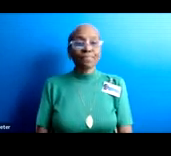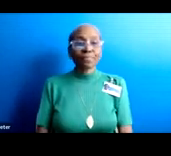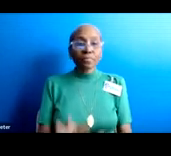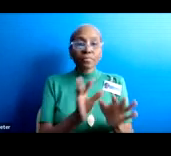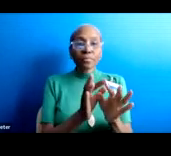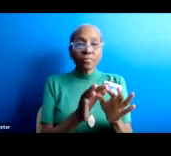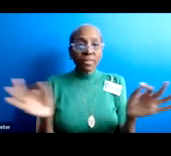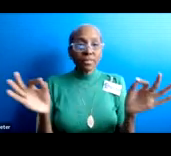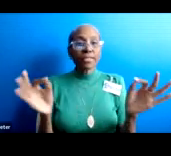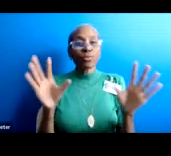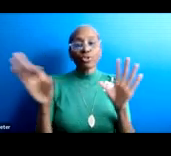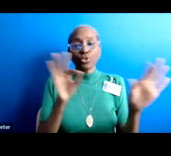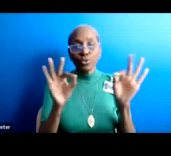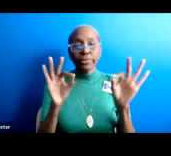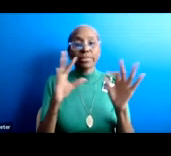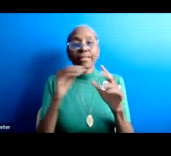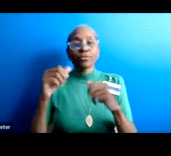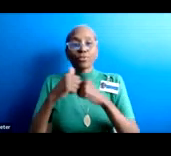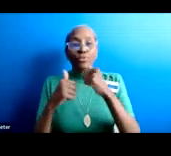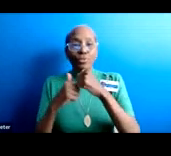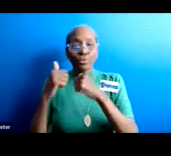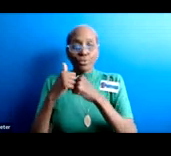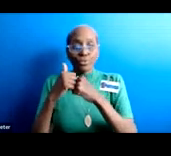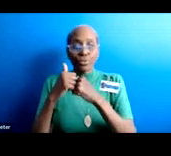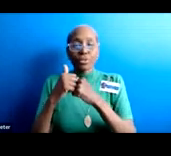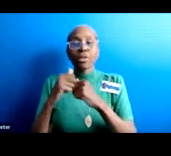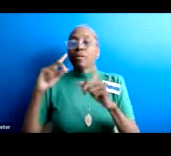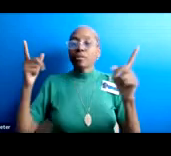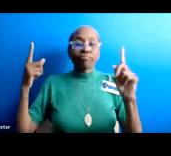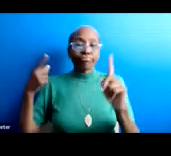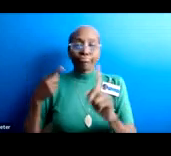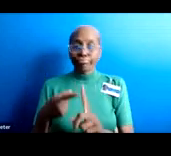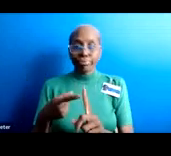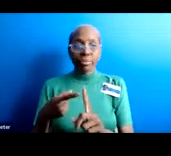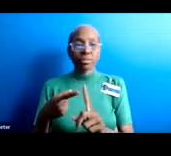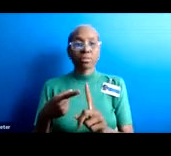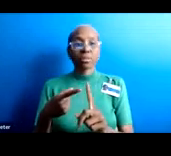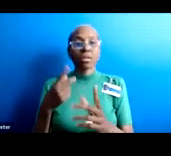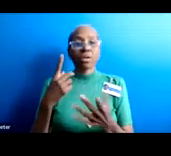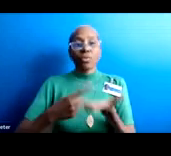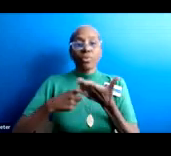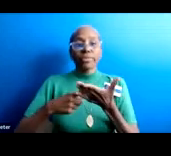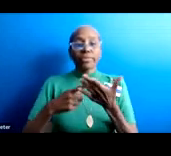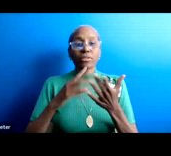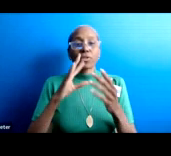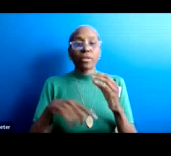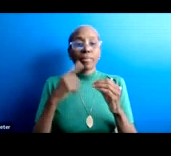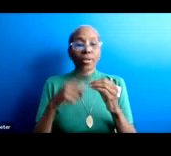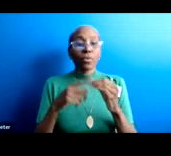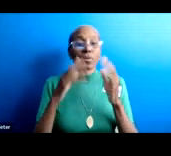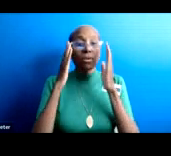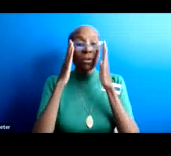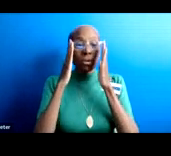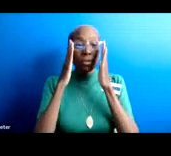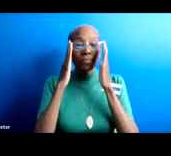Language choice and structure is sort of, again, the drilled down version of sort of what we're talking about when we talk